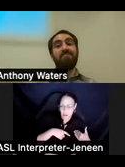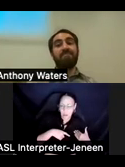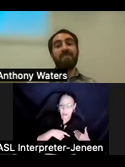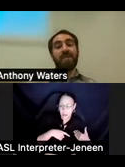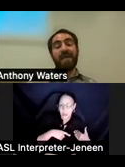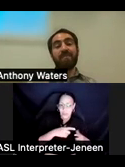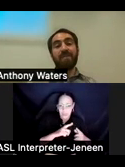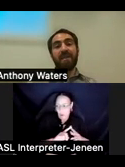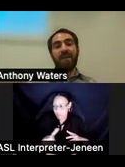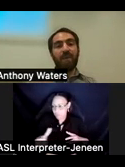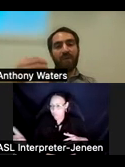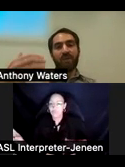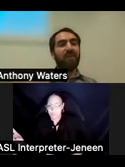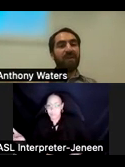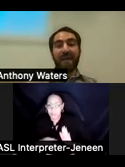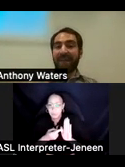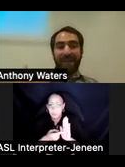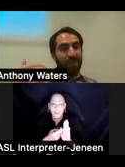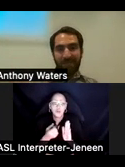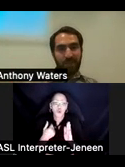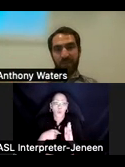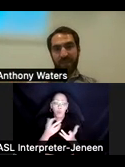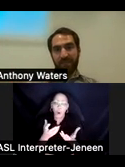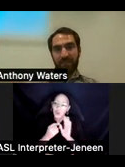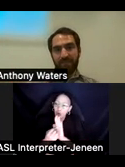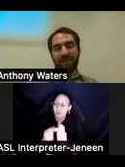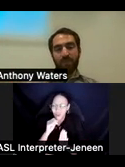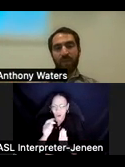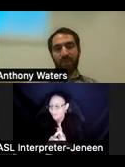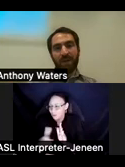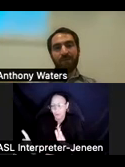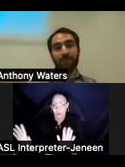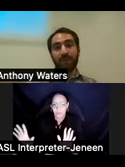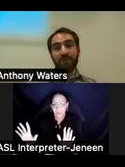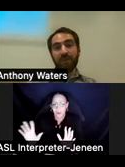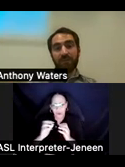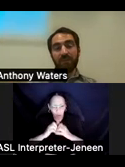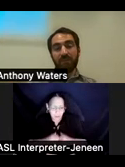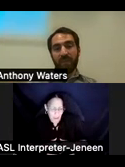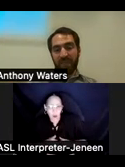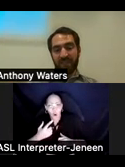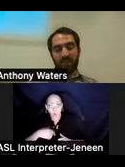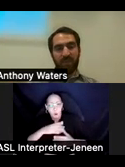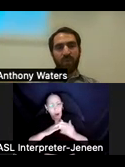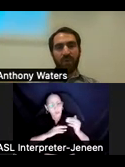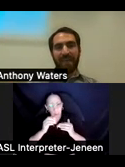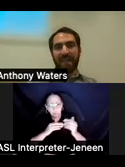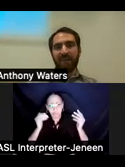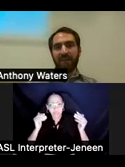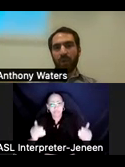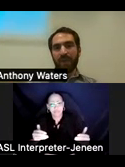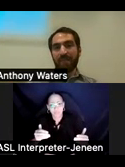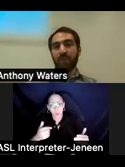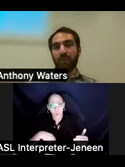retreat sometimes. And we want to show them that they don't have to retreat, that we're comfortable with this, and we're